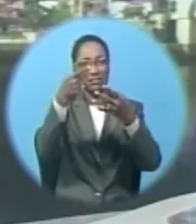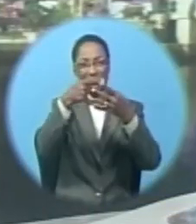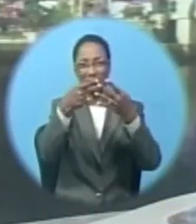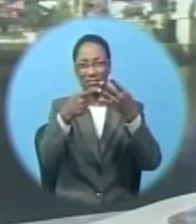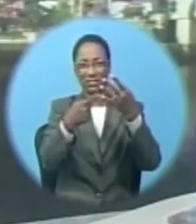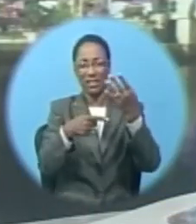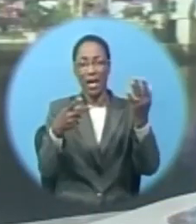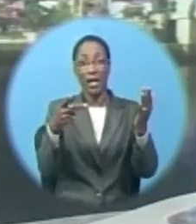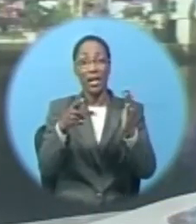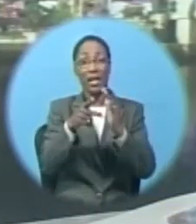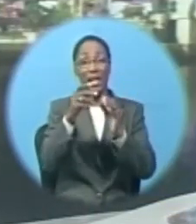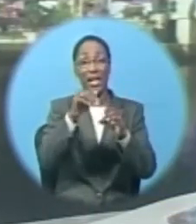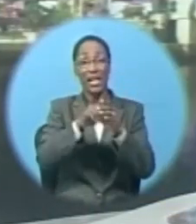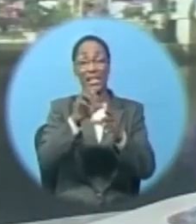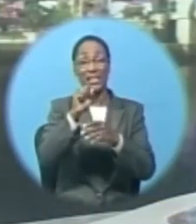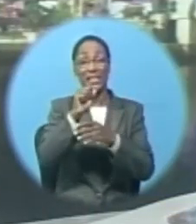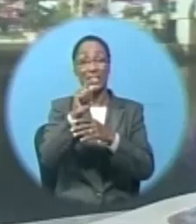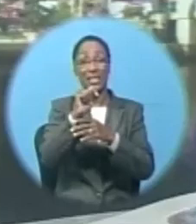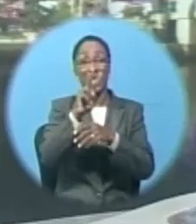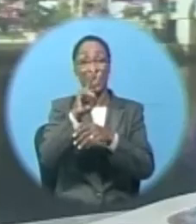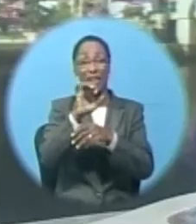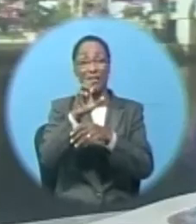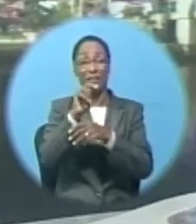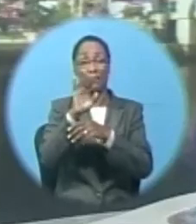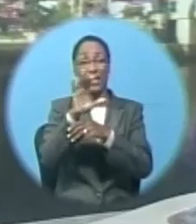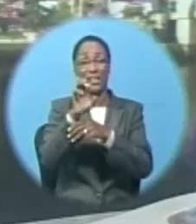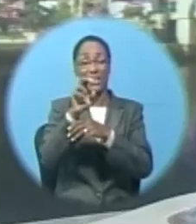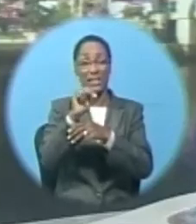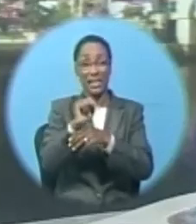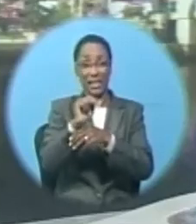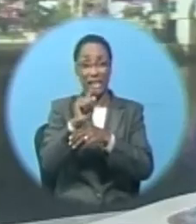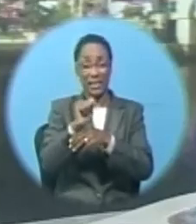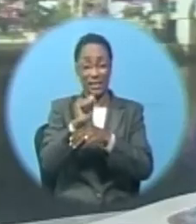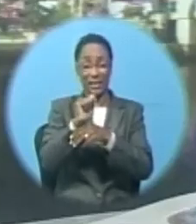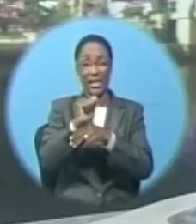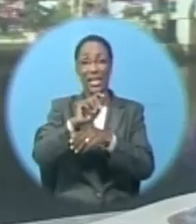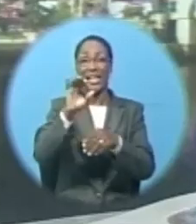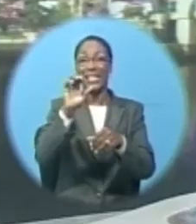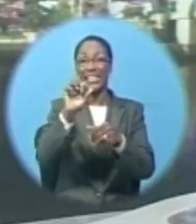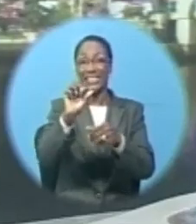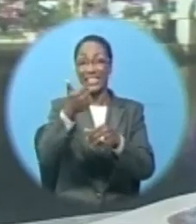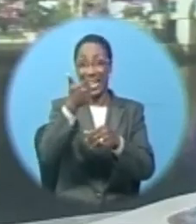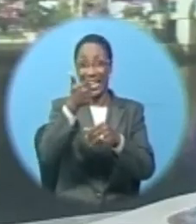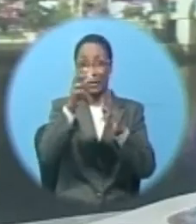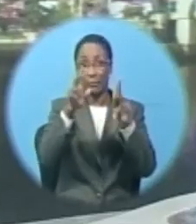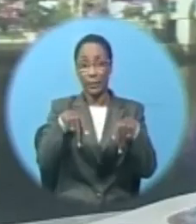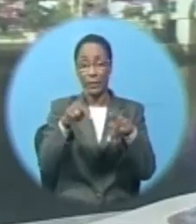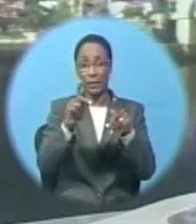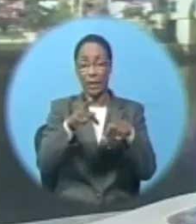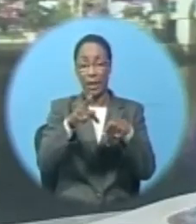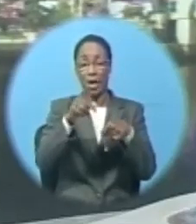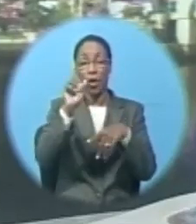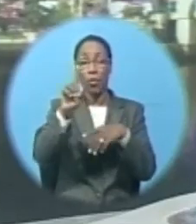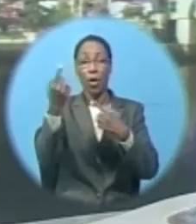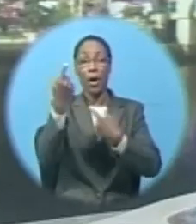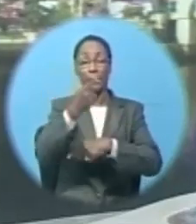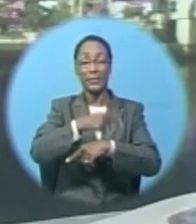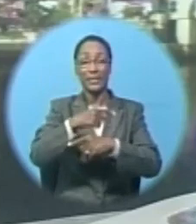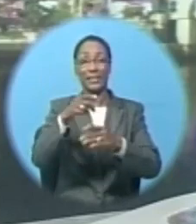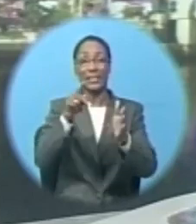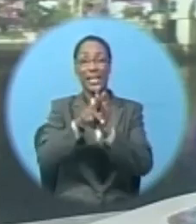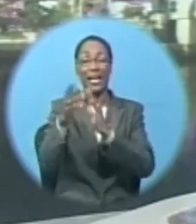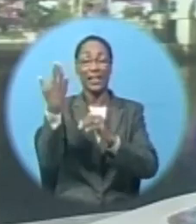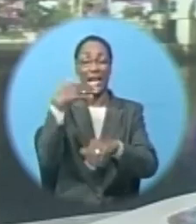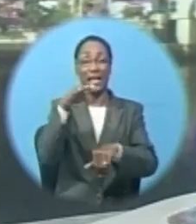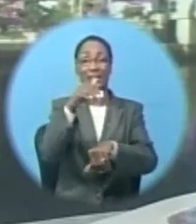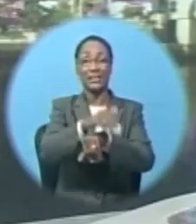and the Grenadines now stands at 10 after a man was gunned down late last night. The killing of the Otley Hall man is the